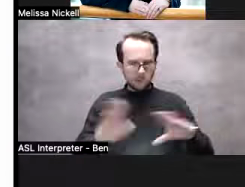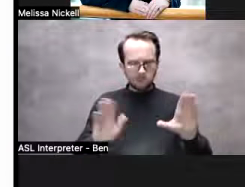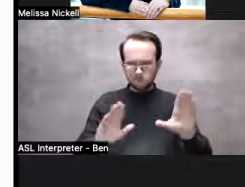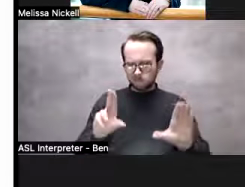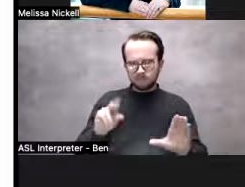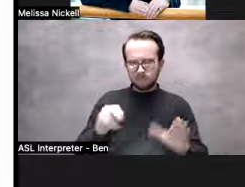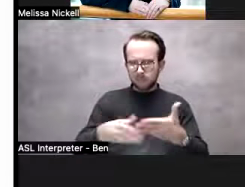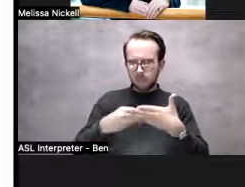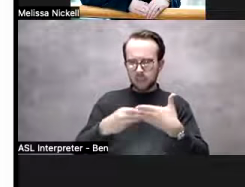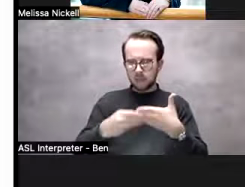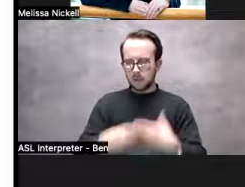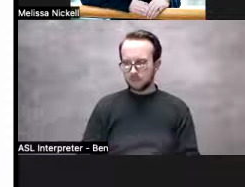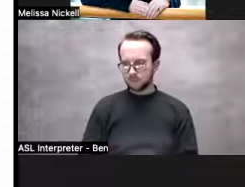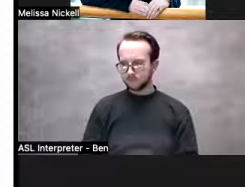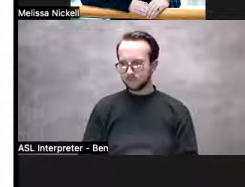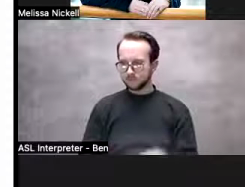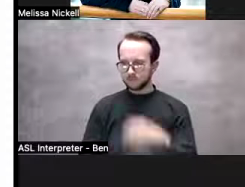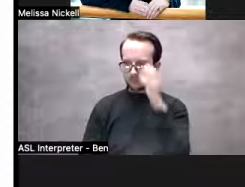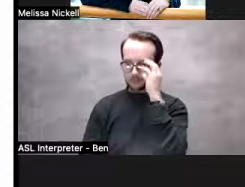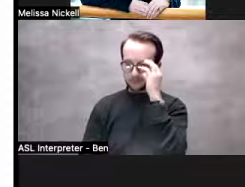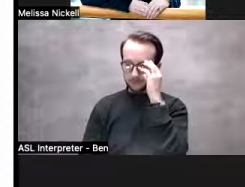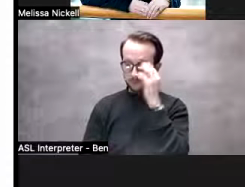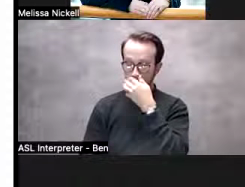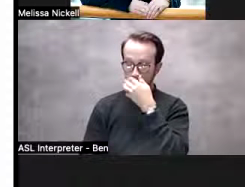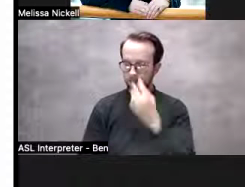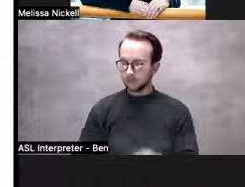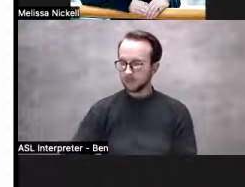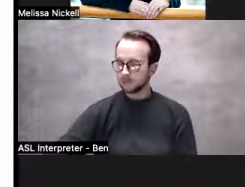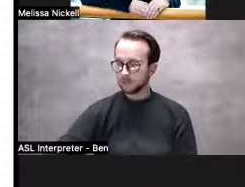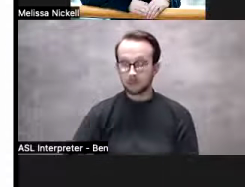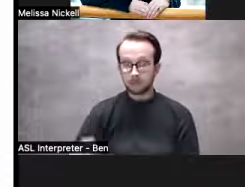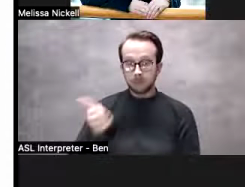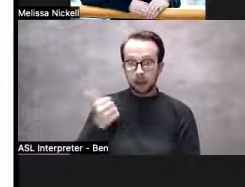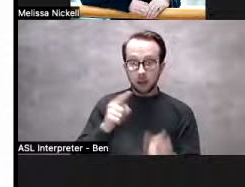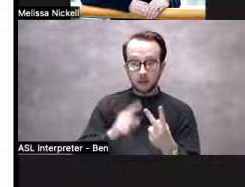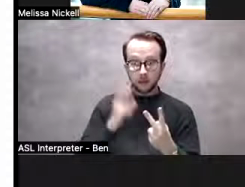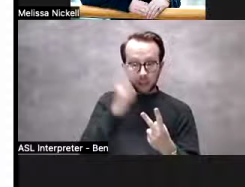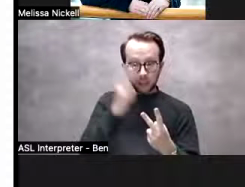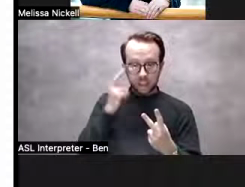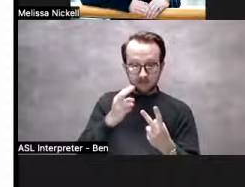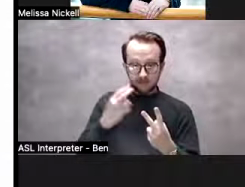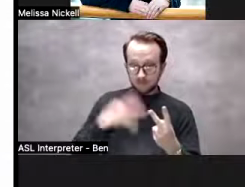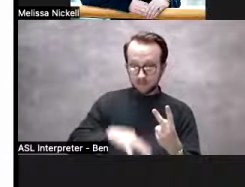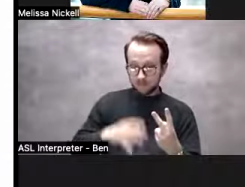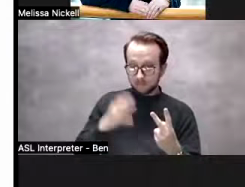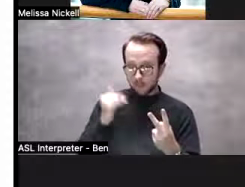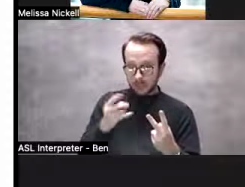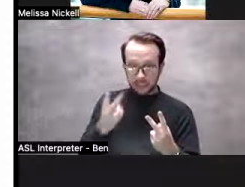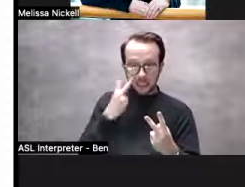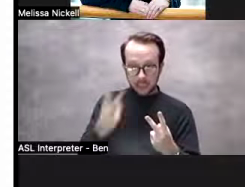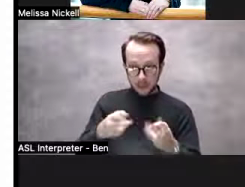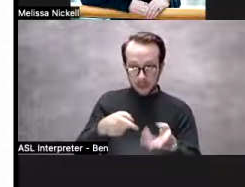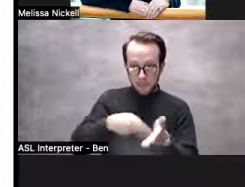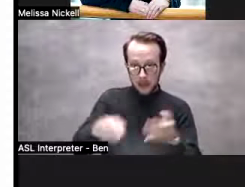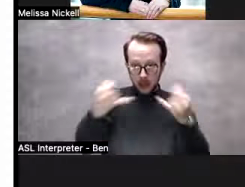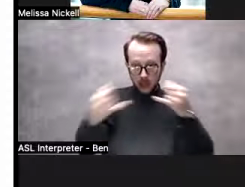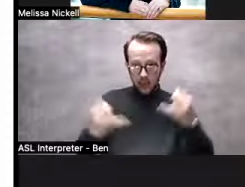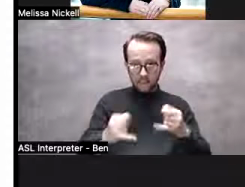really be useful. And then the other reason it's useful is that you can see the pay lines vary quite a bit between different